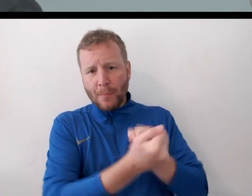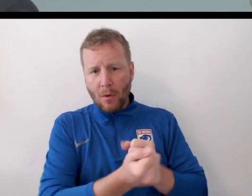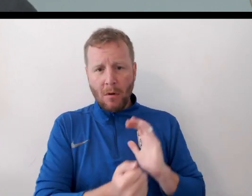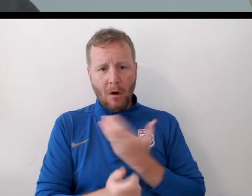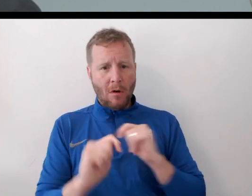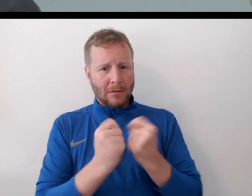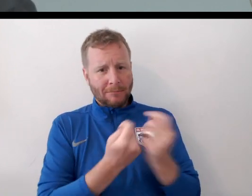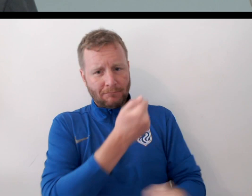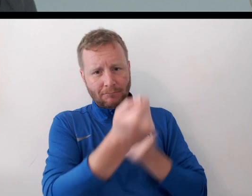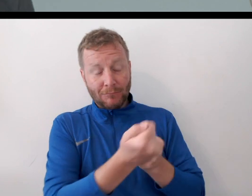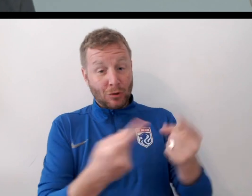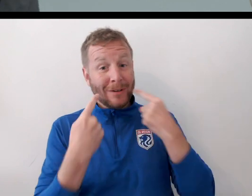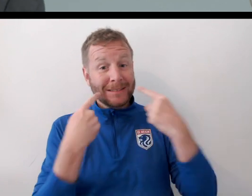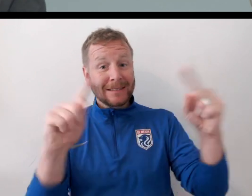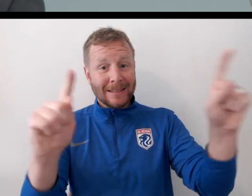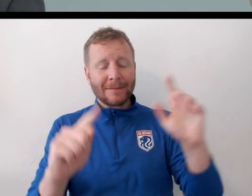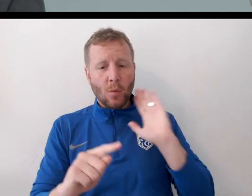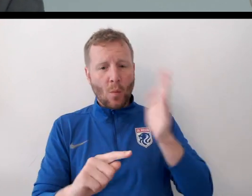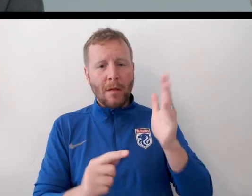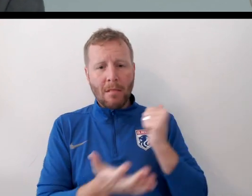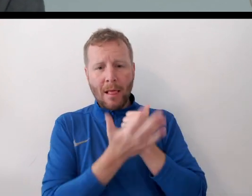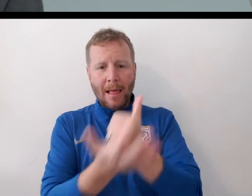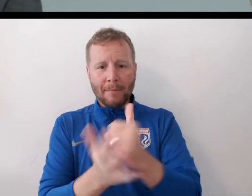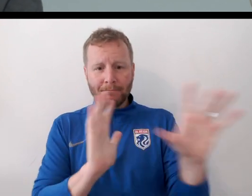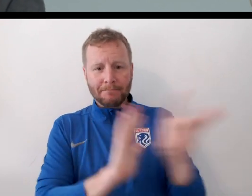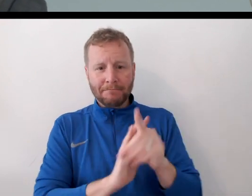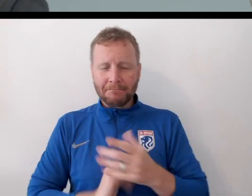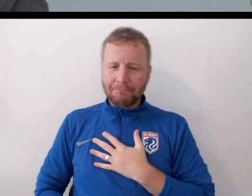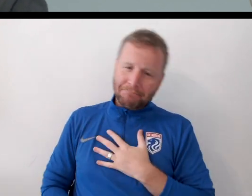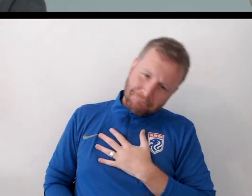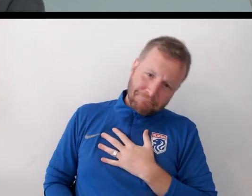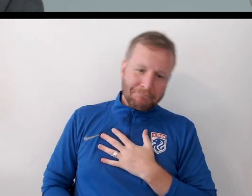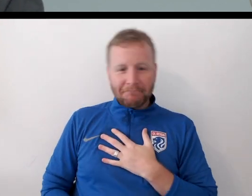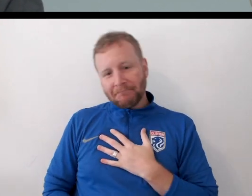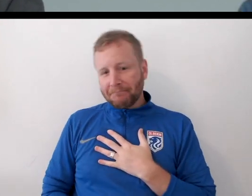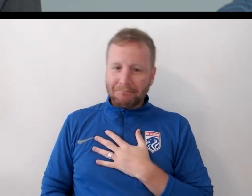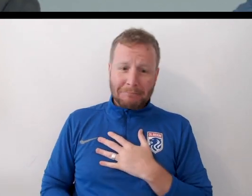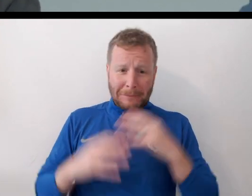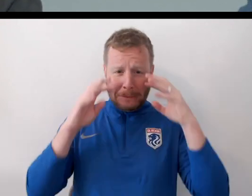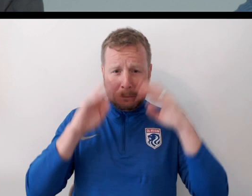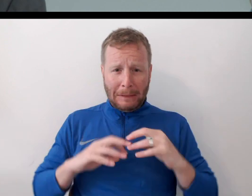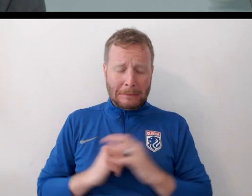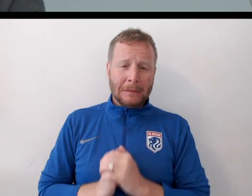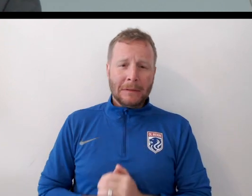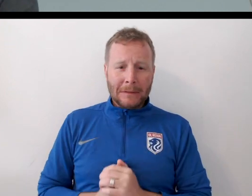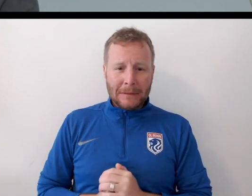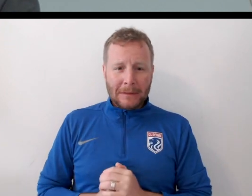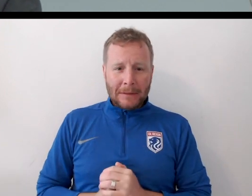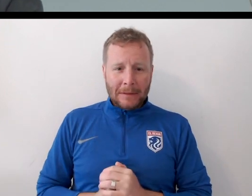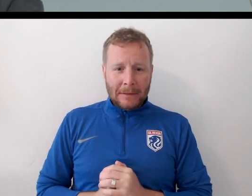team, and I know her being successful here is obviously going to help her move forward, and that's what we want. Okay. Well, I'm going to cry.